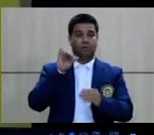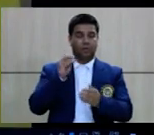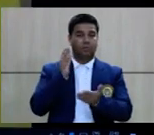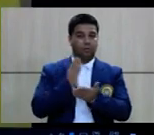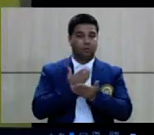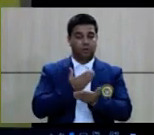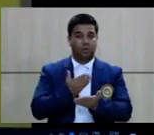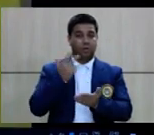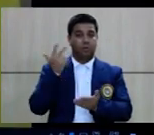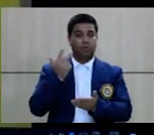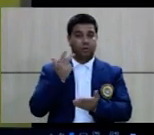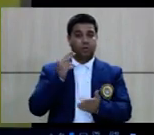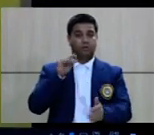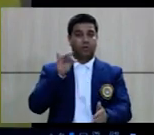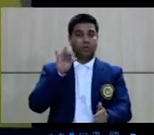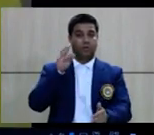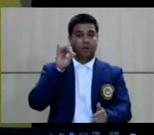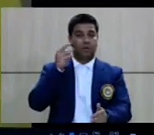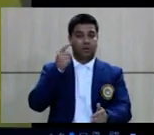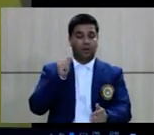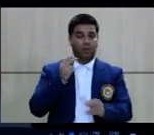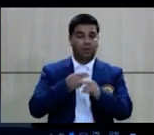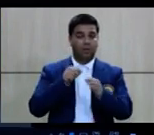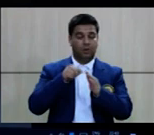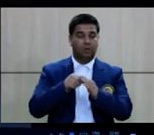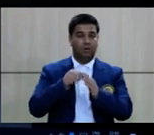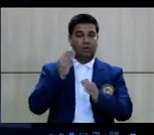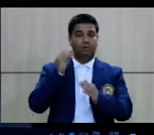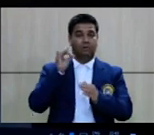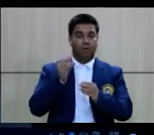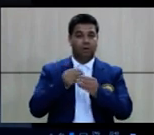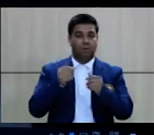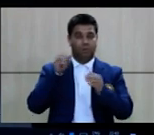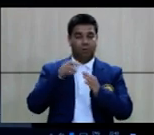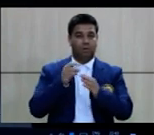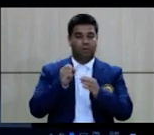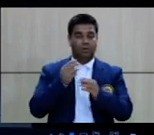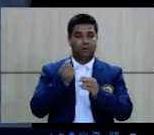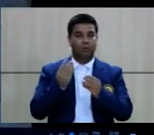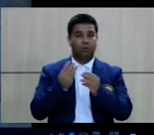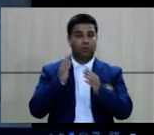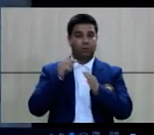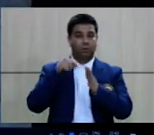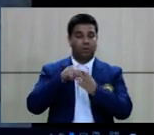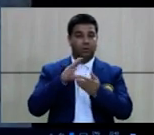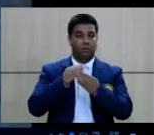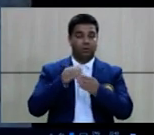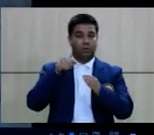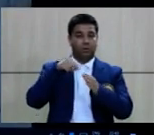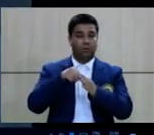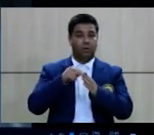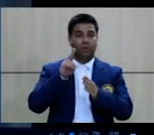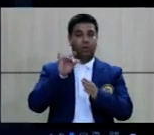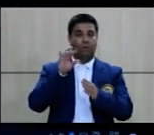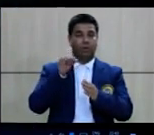ekan. Uchinchi probirkaga ishqor eritmasidan qo'shamiz va qizdiramiz. So'ngra probirka og'ziga